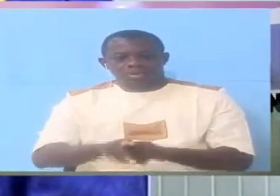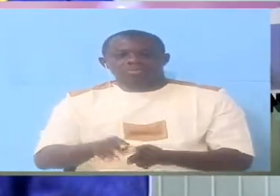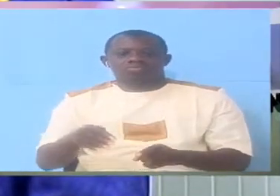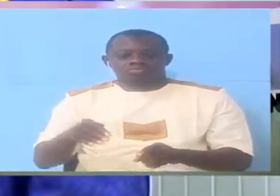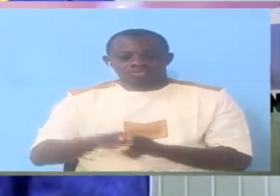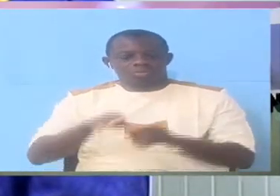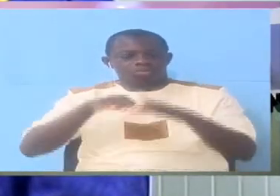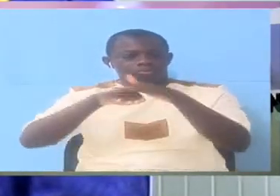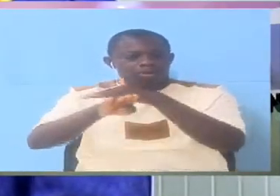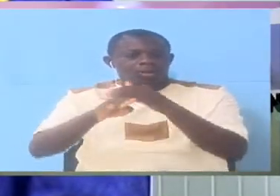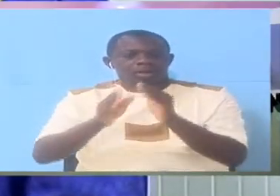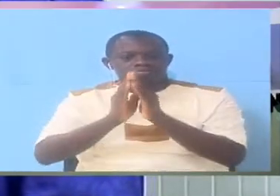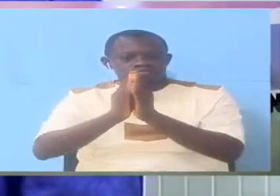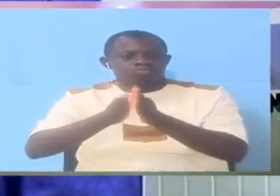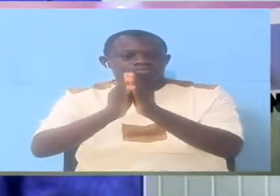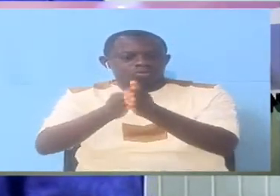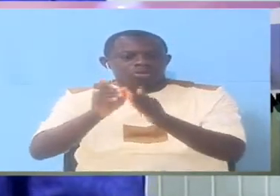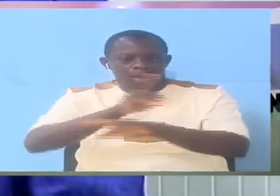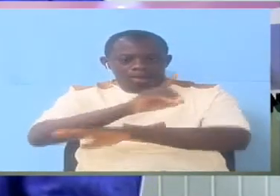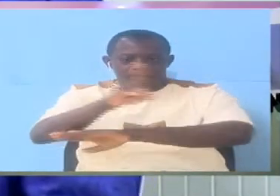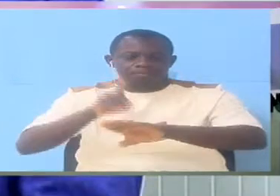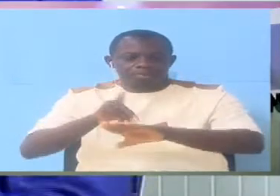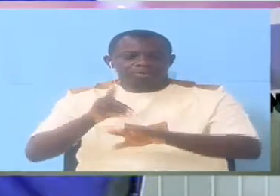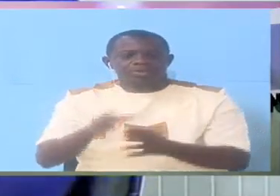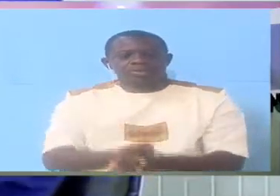Then he went inside the boat.